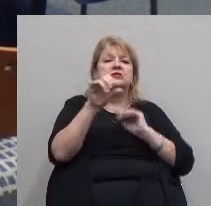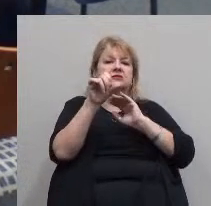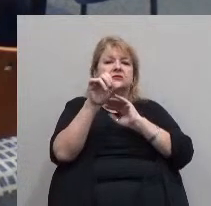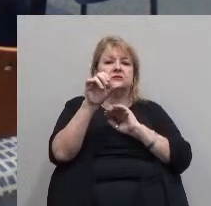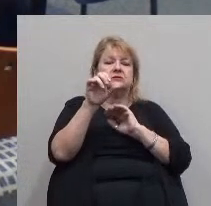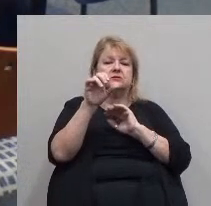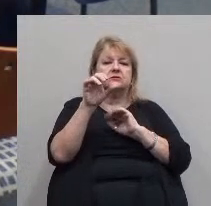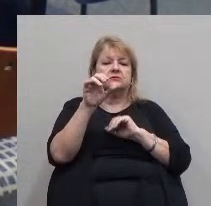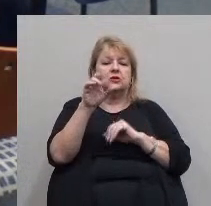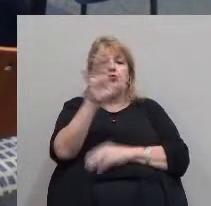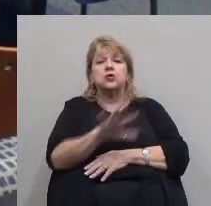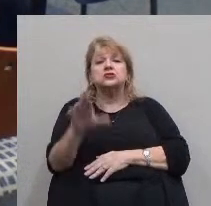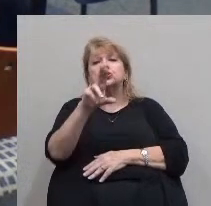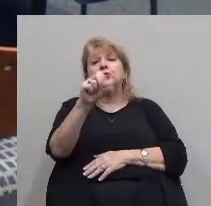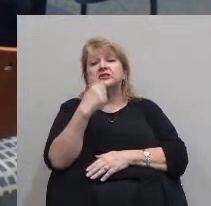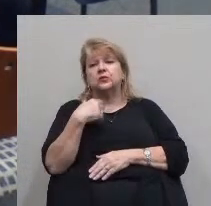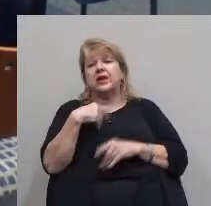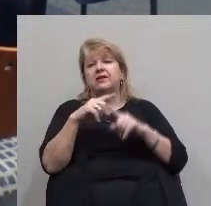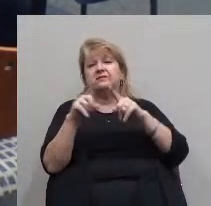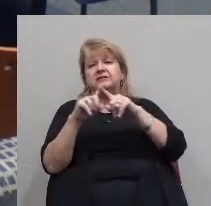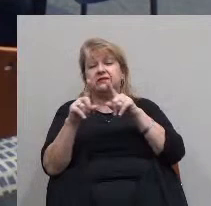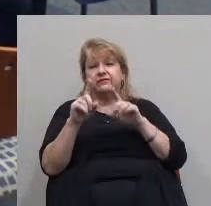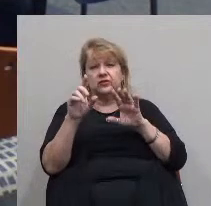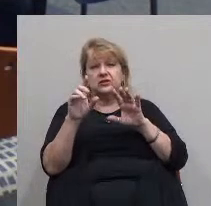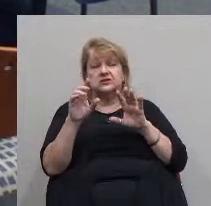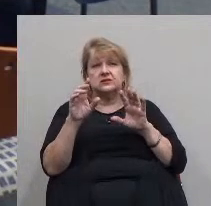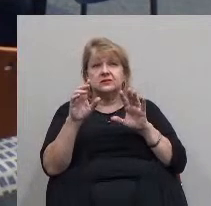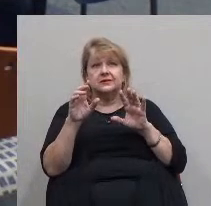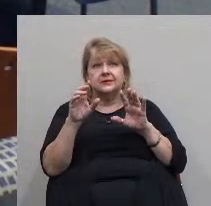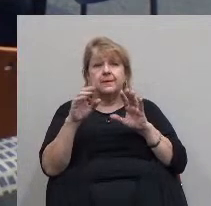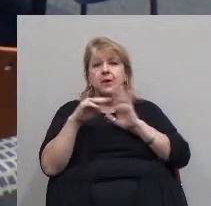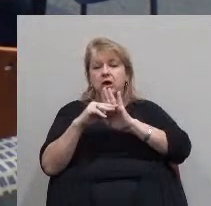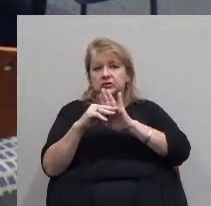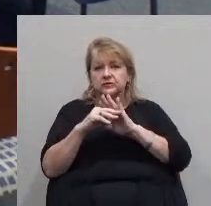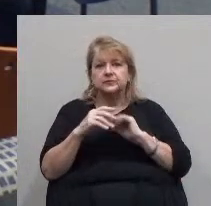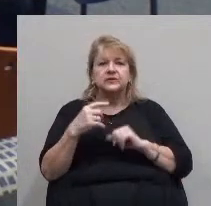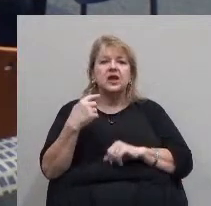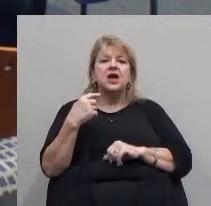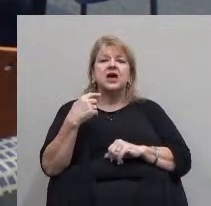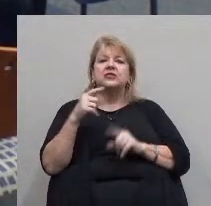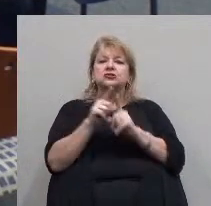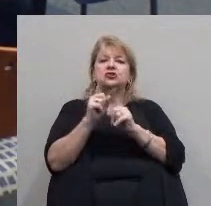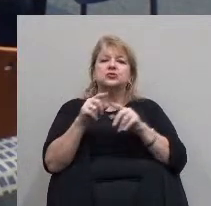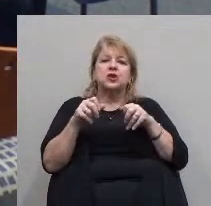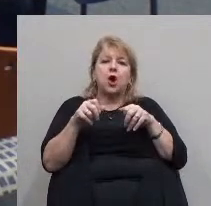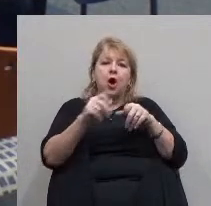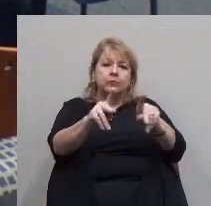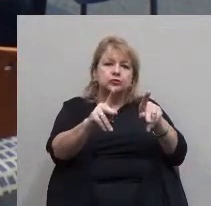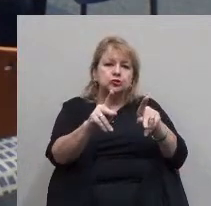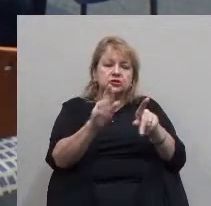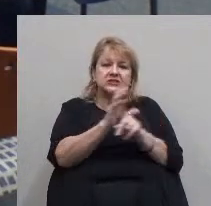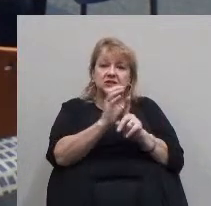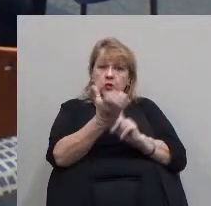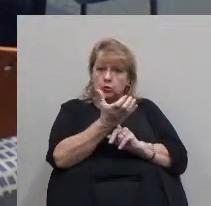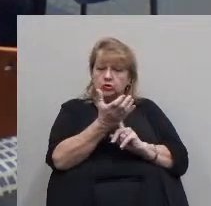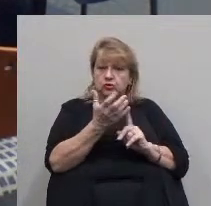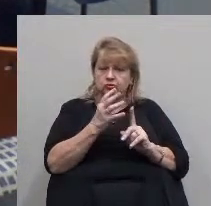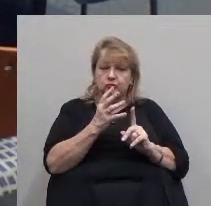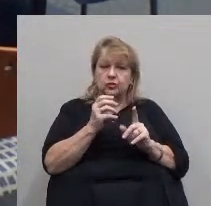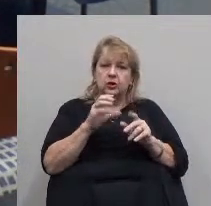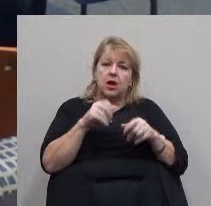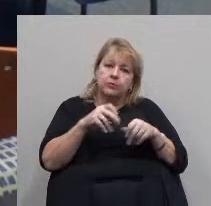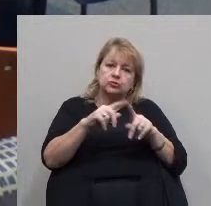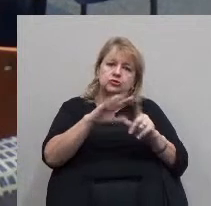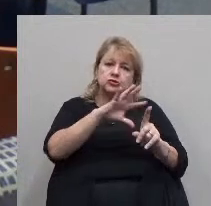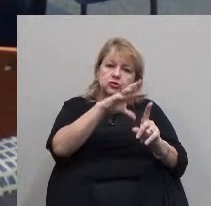organization called Opportunity Culture, and Opportunity Culture works to where they extend the reach